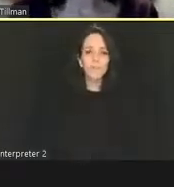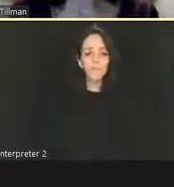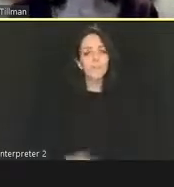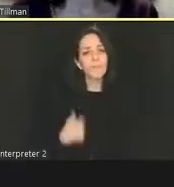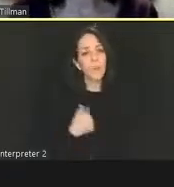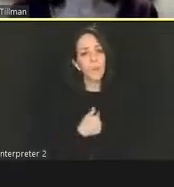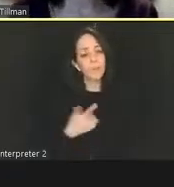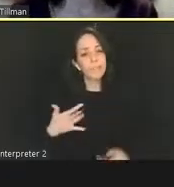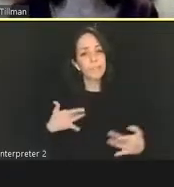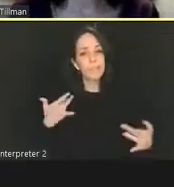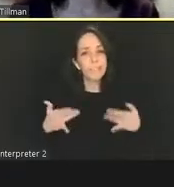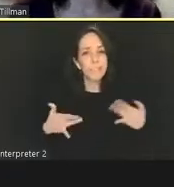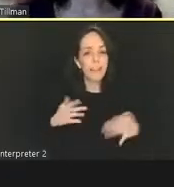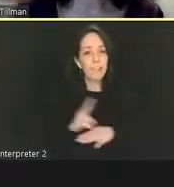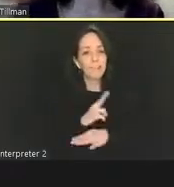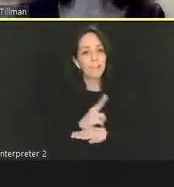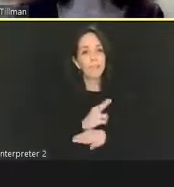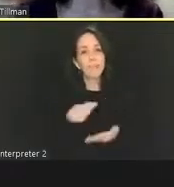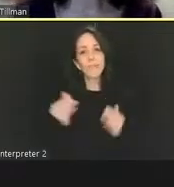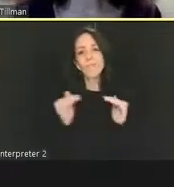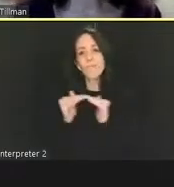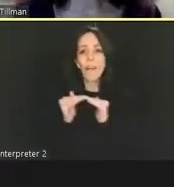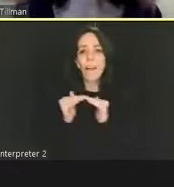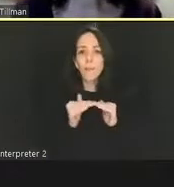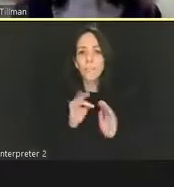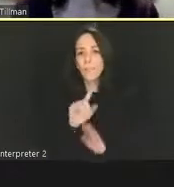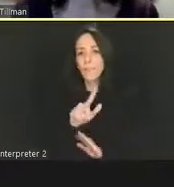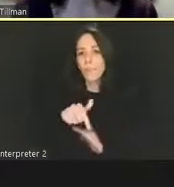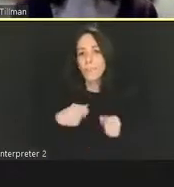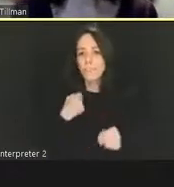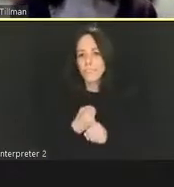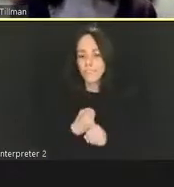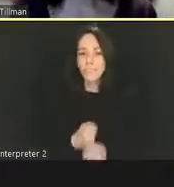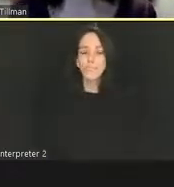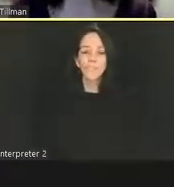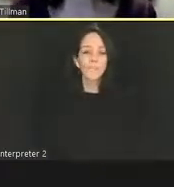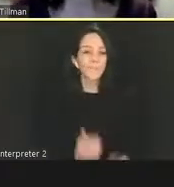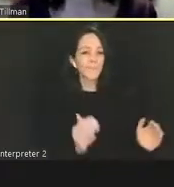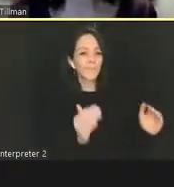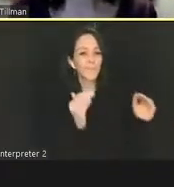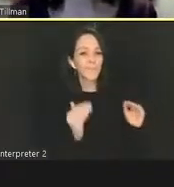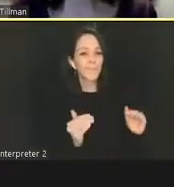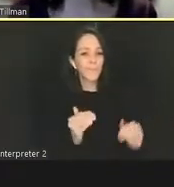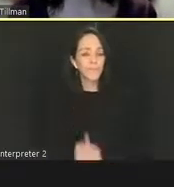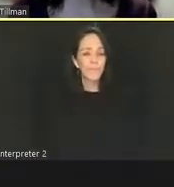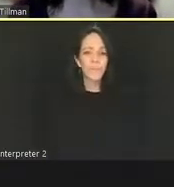to be using an equity tool this year. Next slide, please.